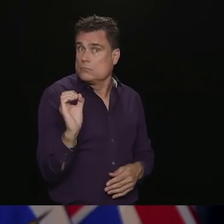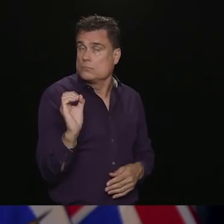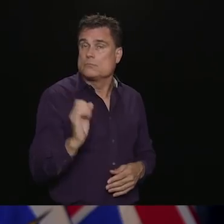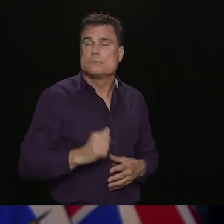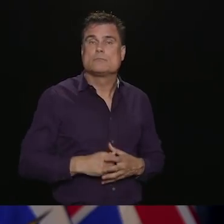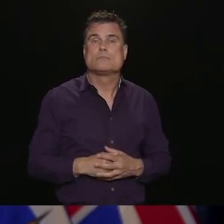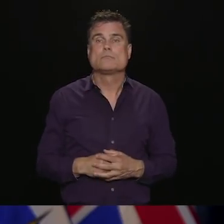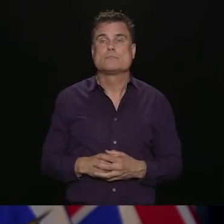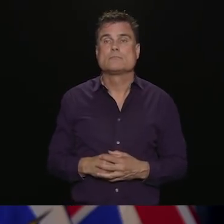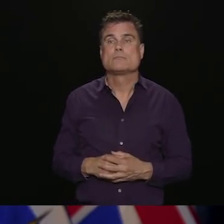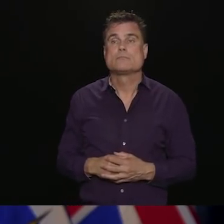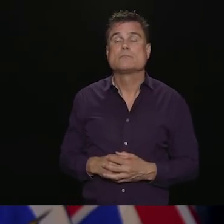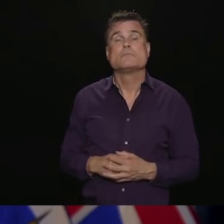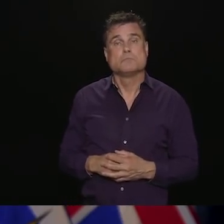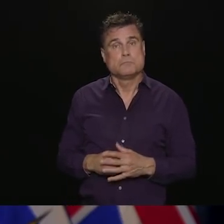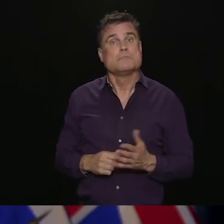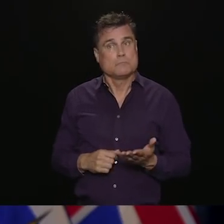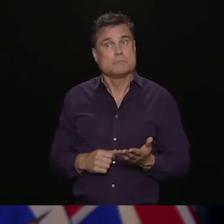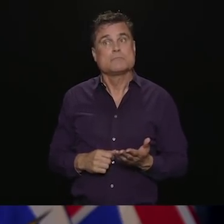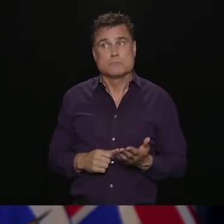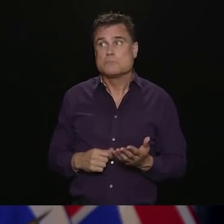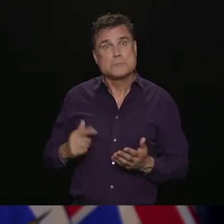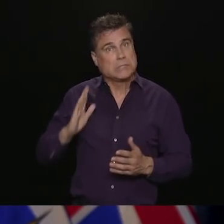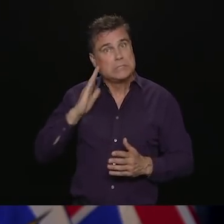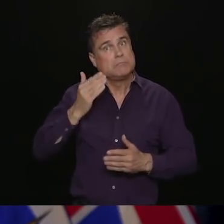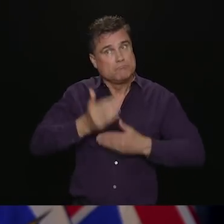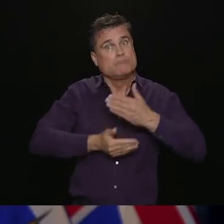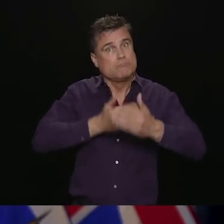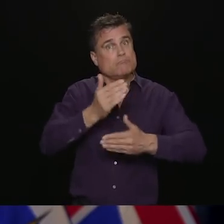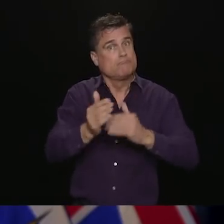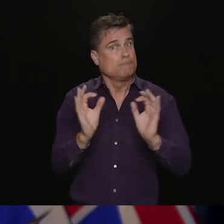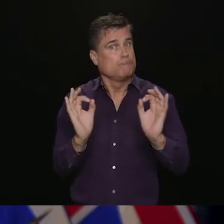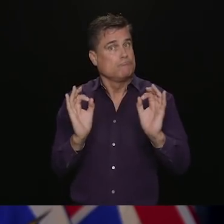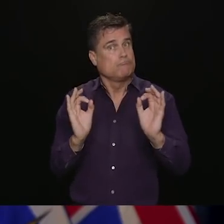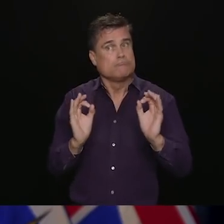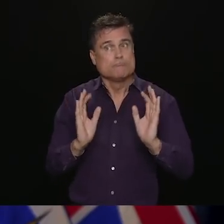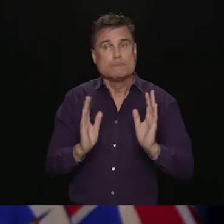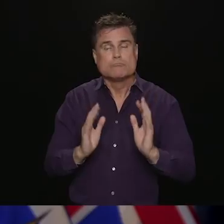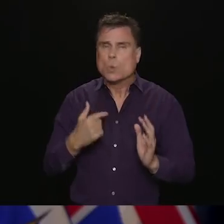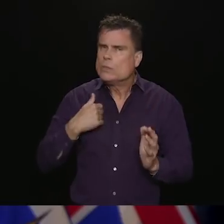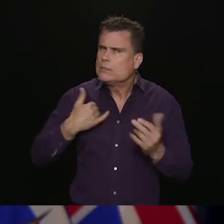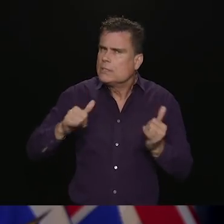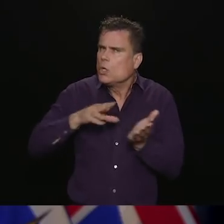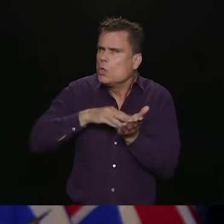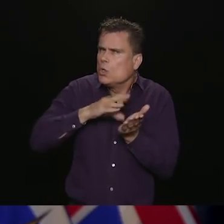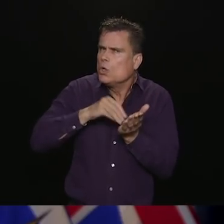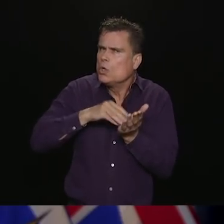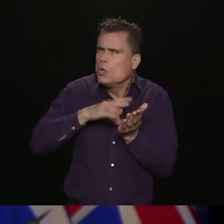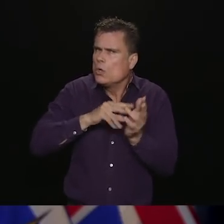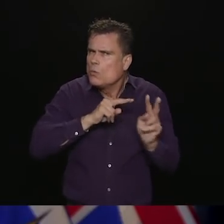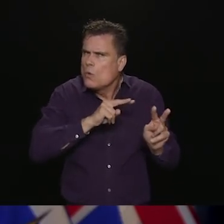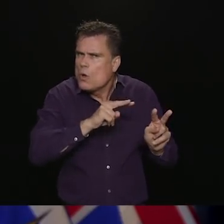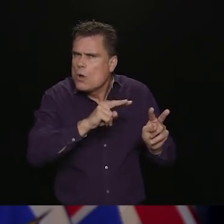learning some really important things that will help us prepare through the summer and into the fall. And that's a very important thing as